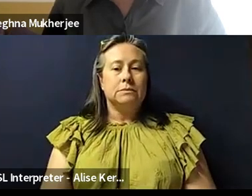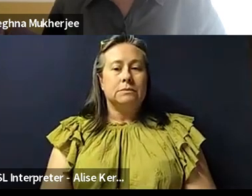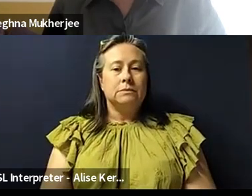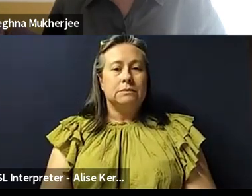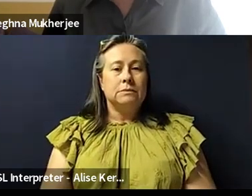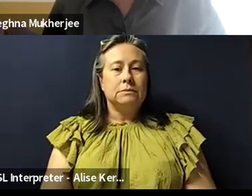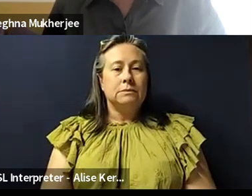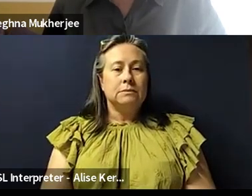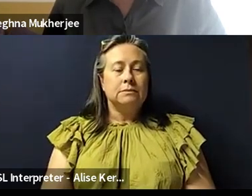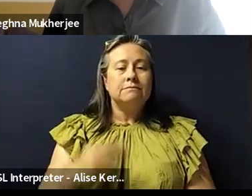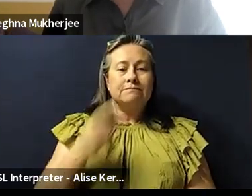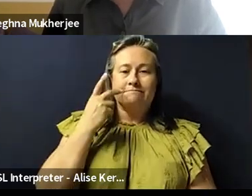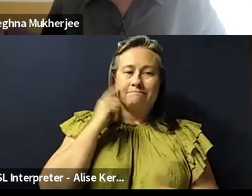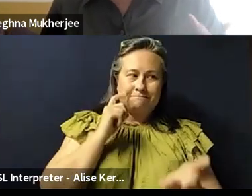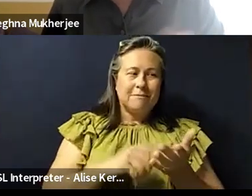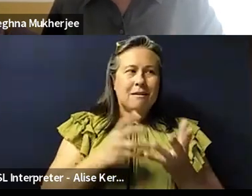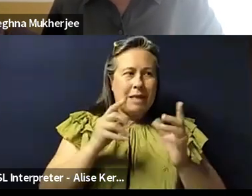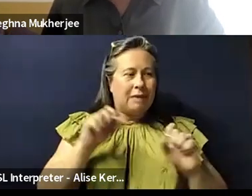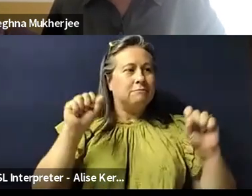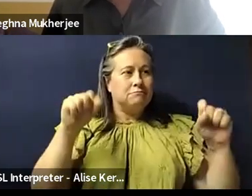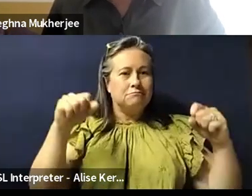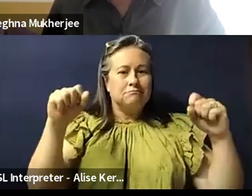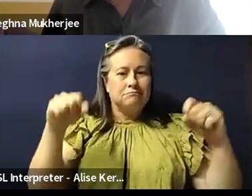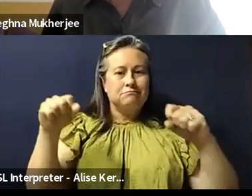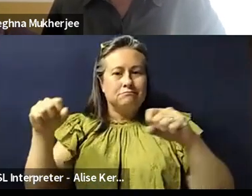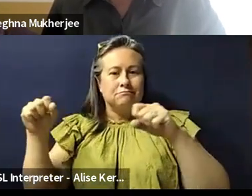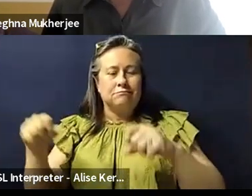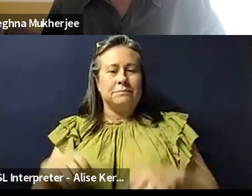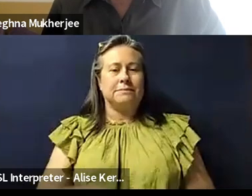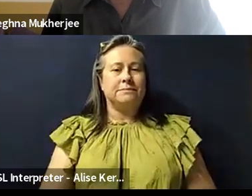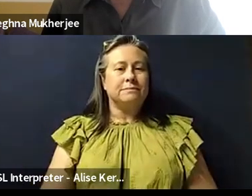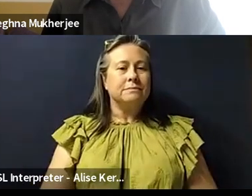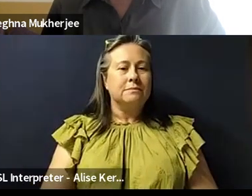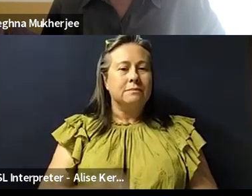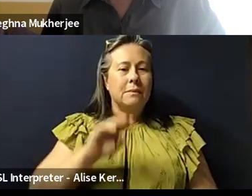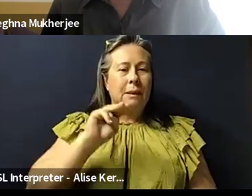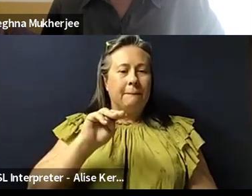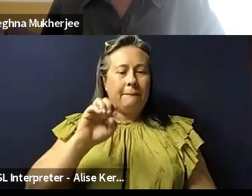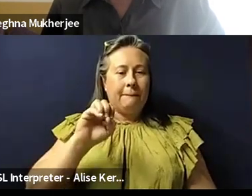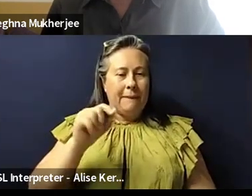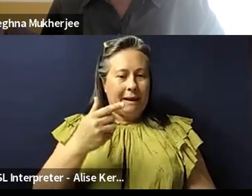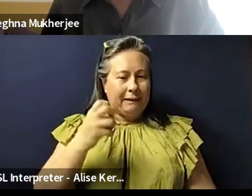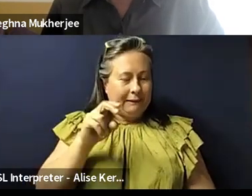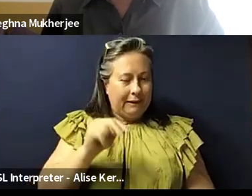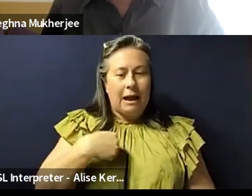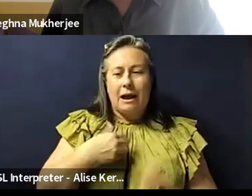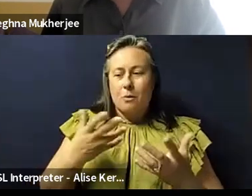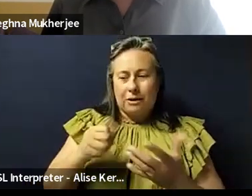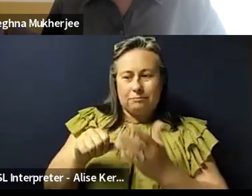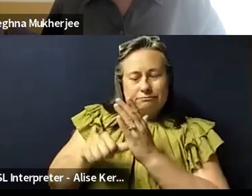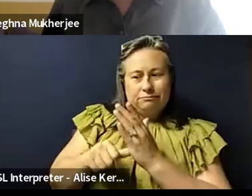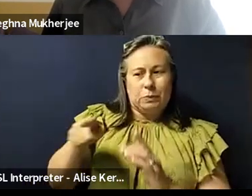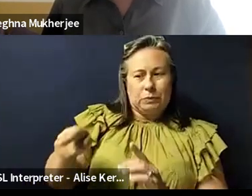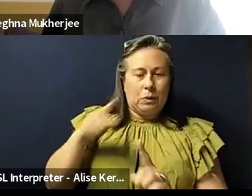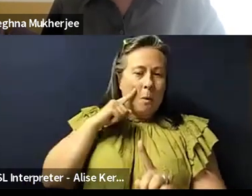I see a lot of nodding along. Does anybody want to add anything? I mean, I was just going to emphasize, Rebecca, that point is so important. I think